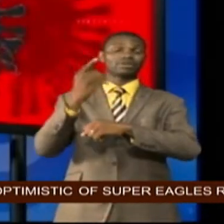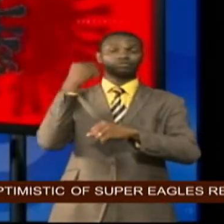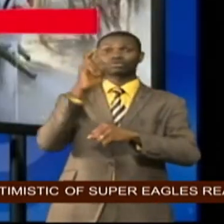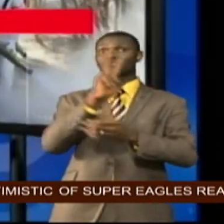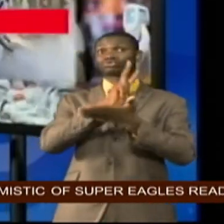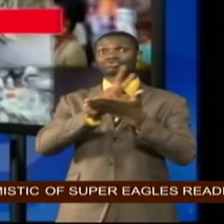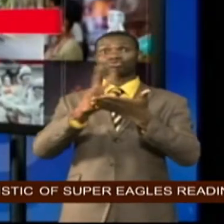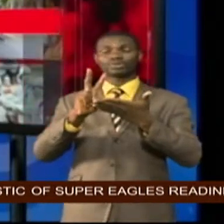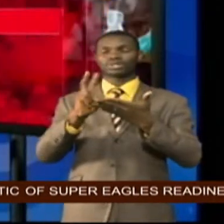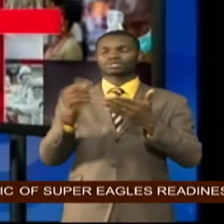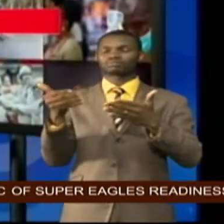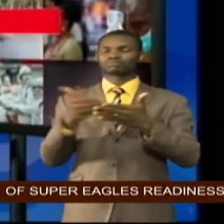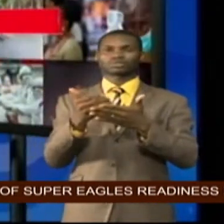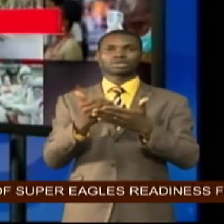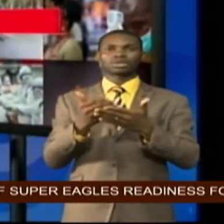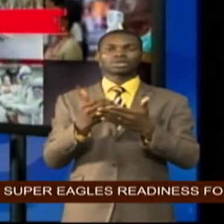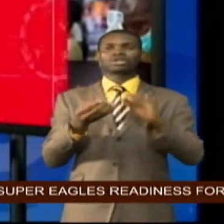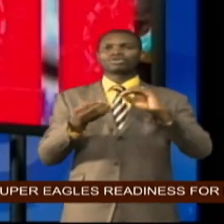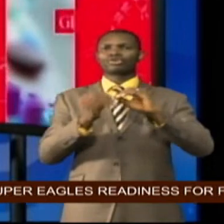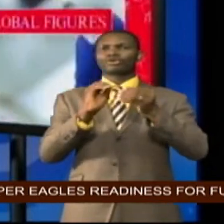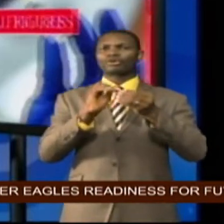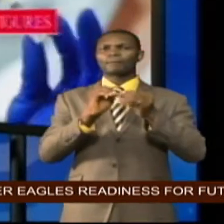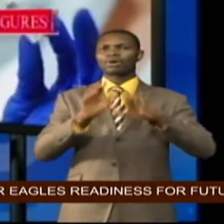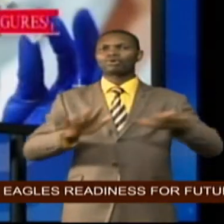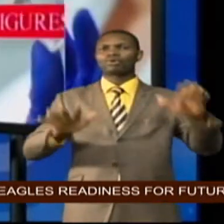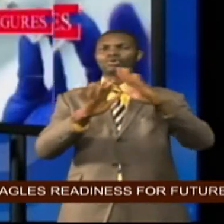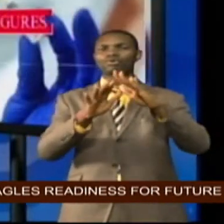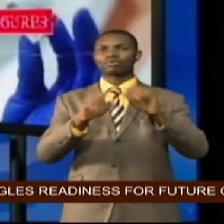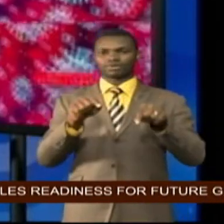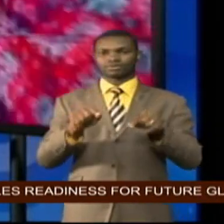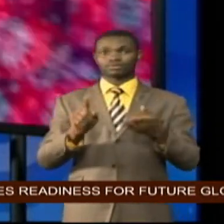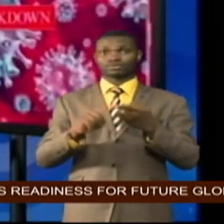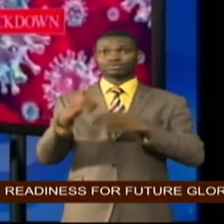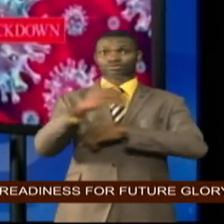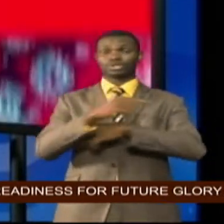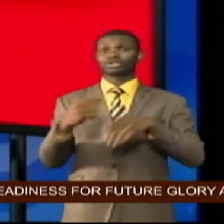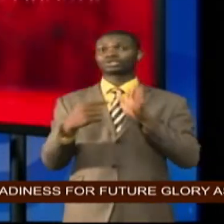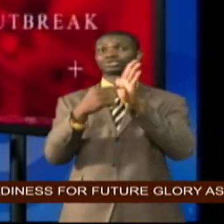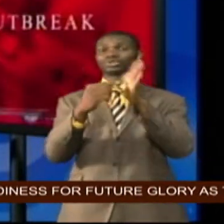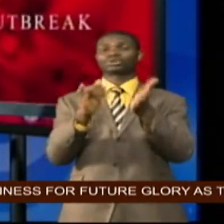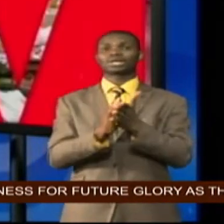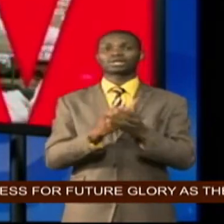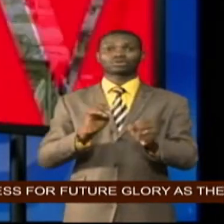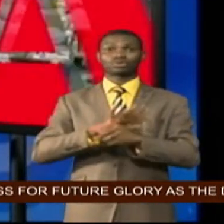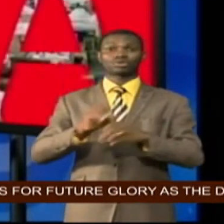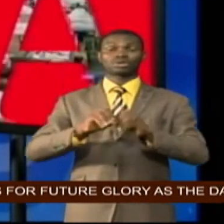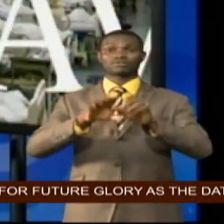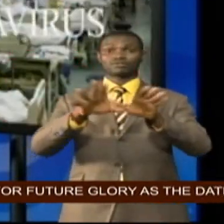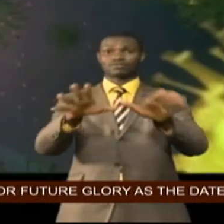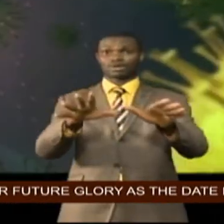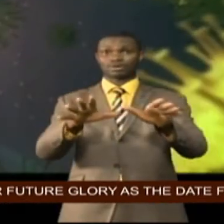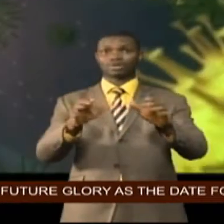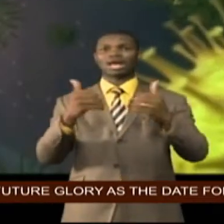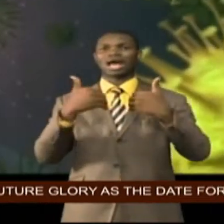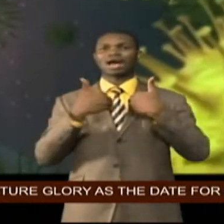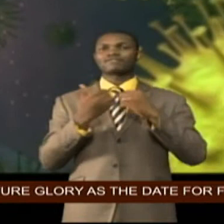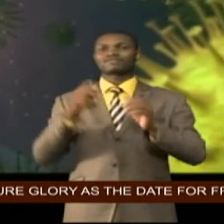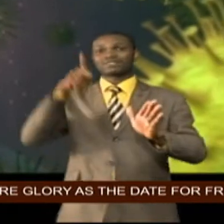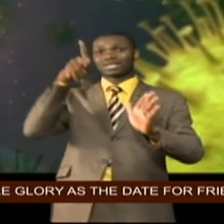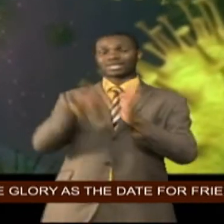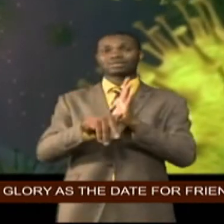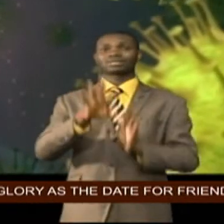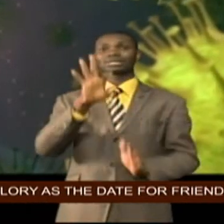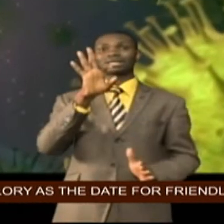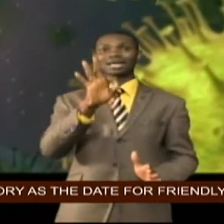And statistics by Worldometer collated at 6 p.m. local time reveal that the coronavirus pandemic has killed